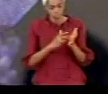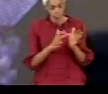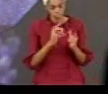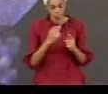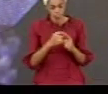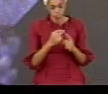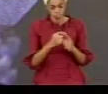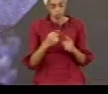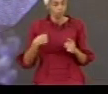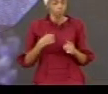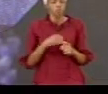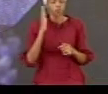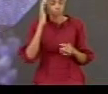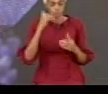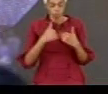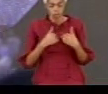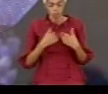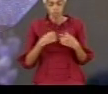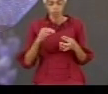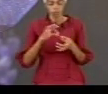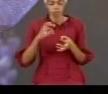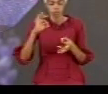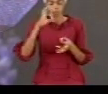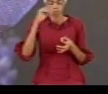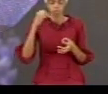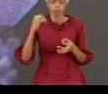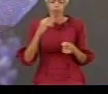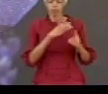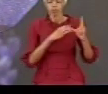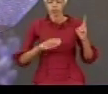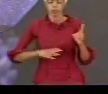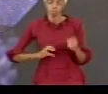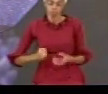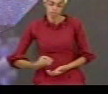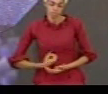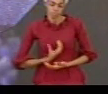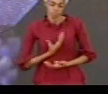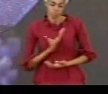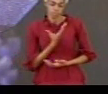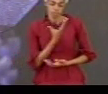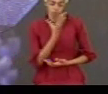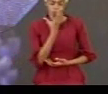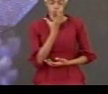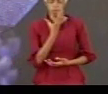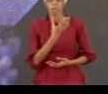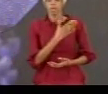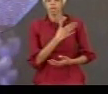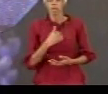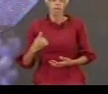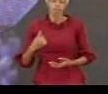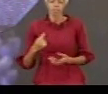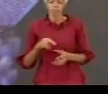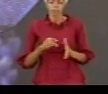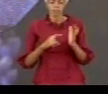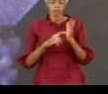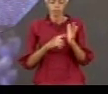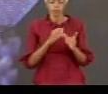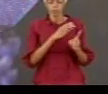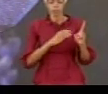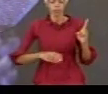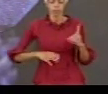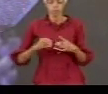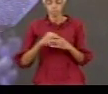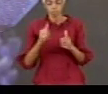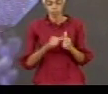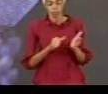will have the Spirit of Christ, inspiring the word, revealing Christ to us from every page of the